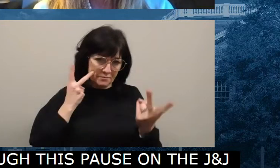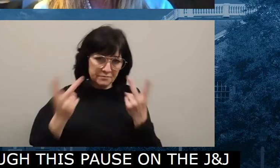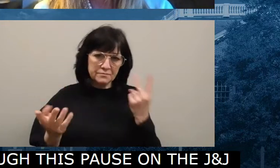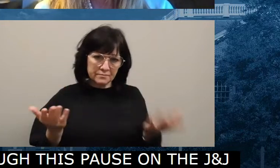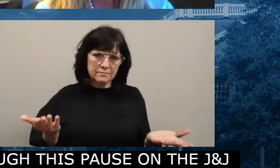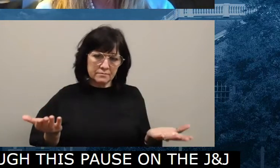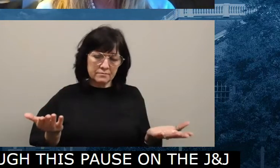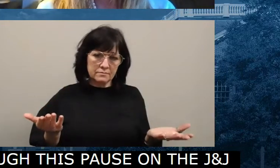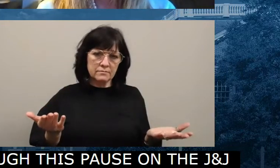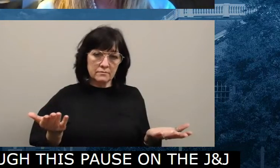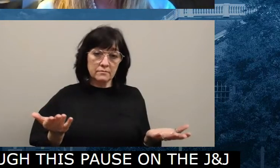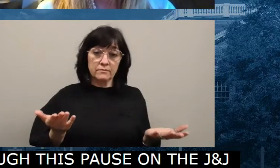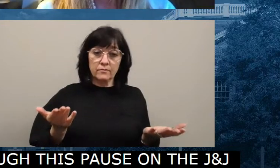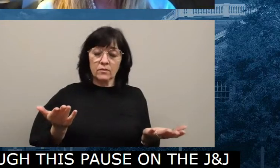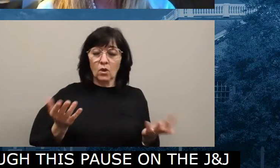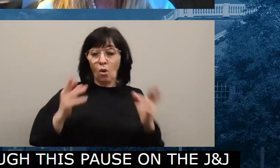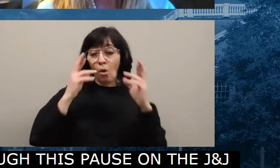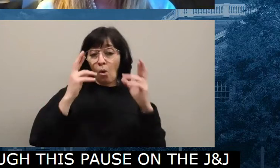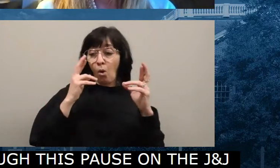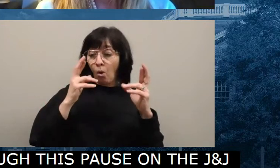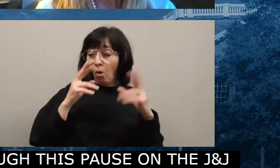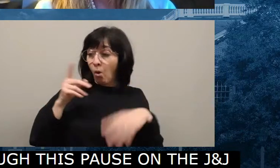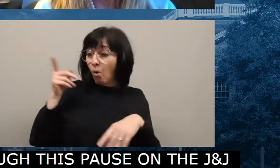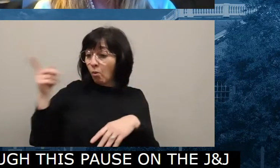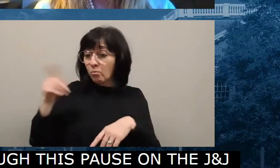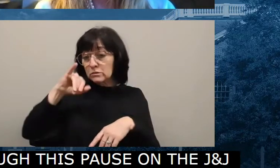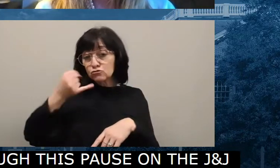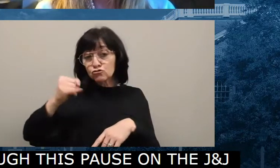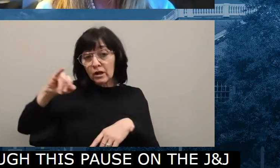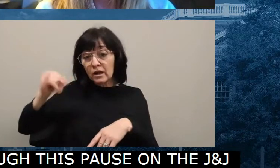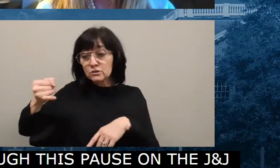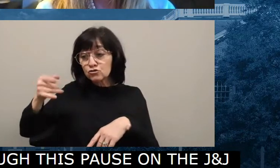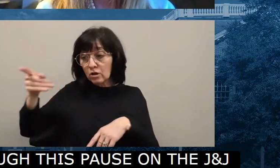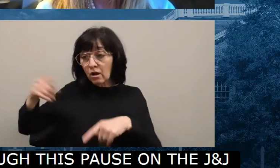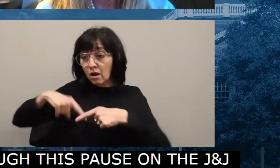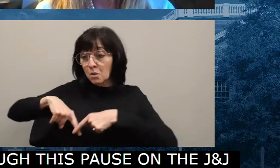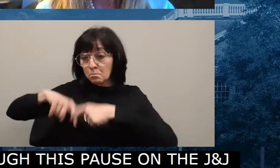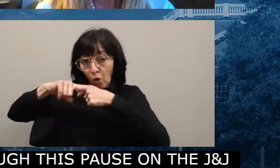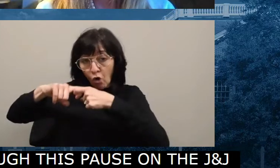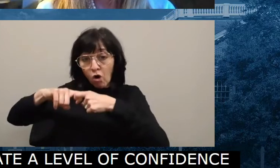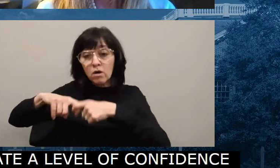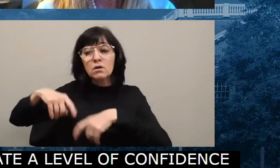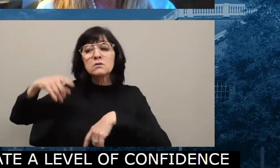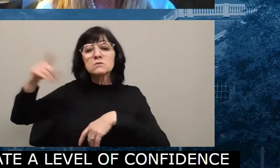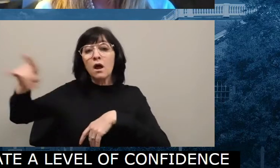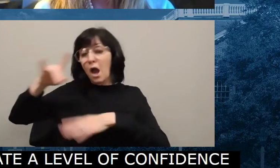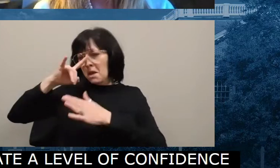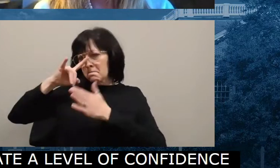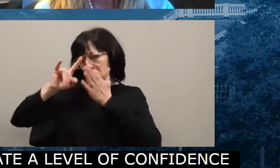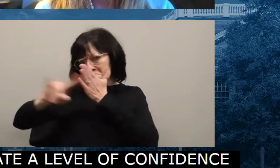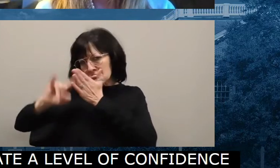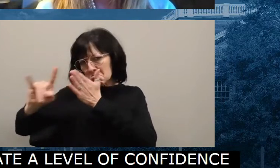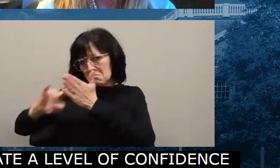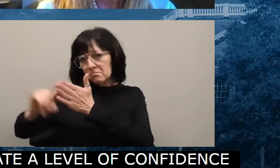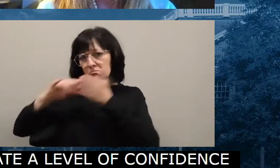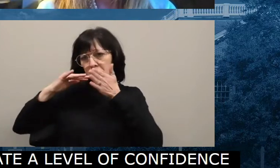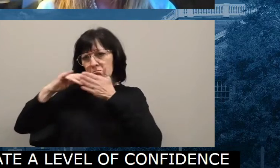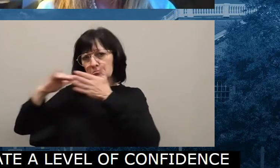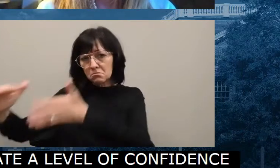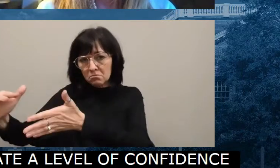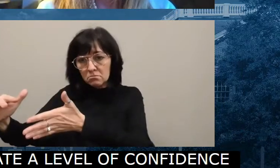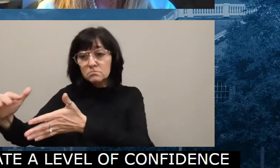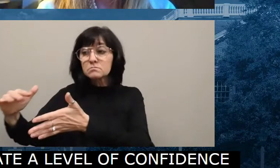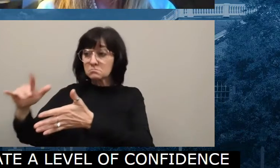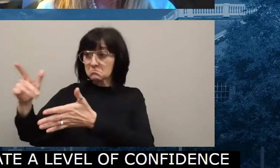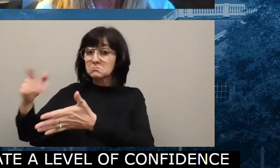of confidence that it's safe, since they're investigating 6 cases out of 6 million, and we'll see what the result of that